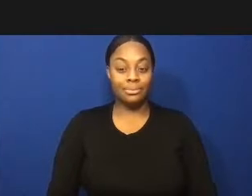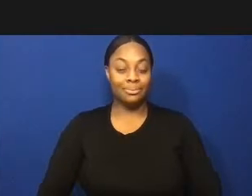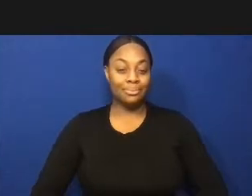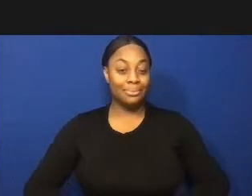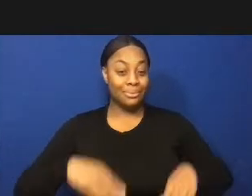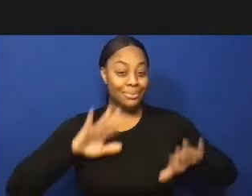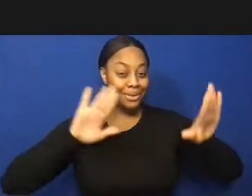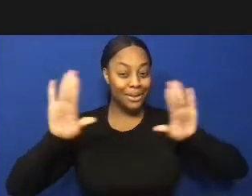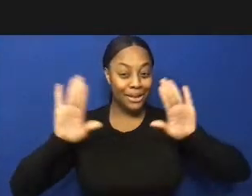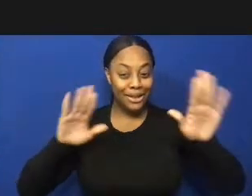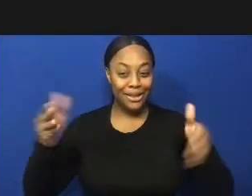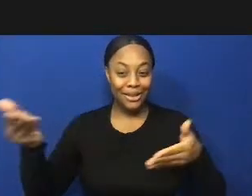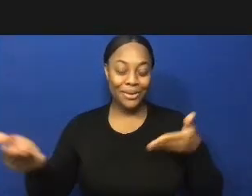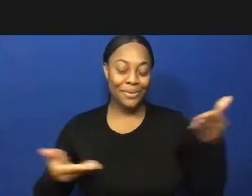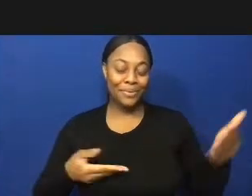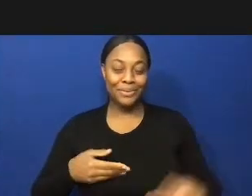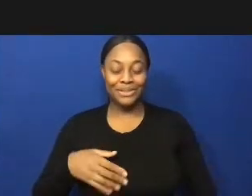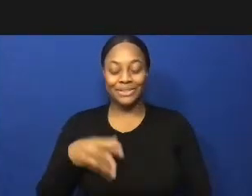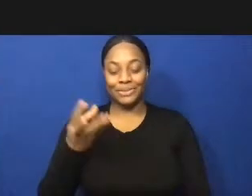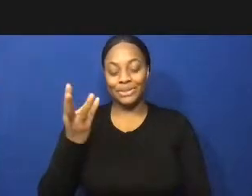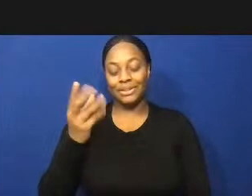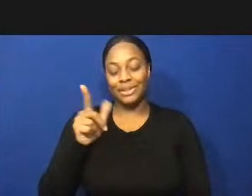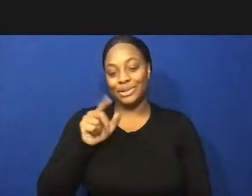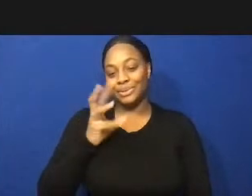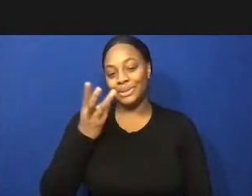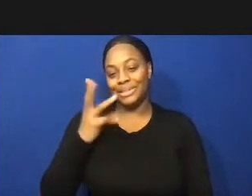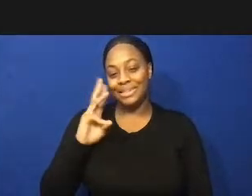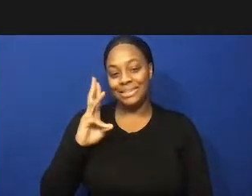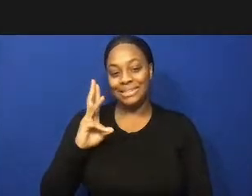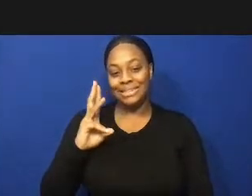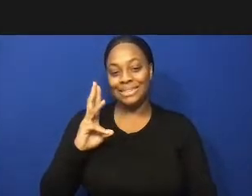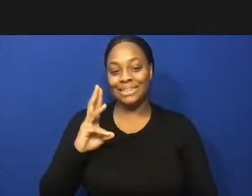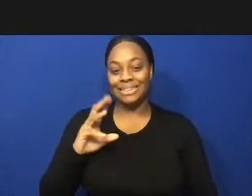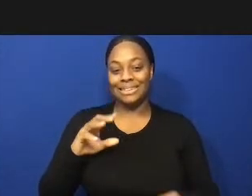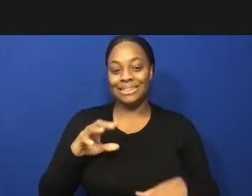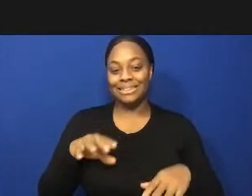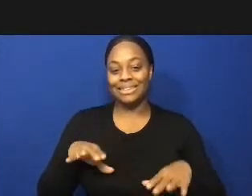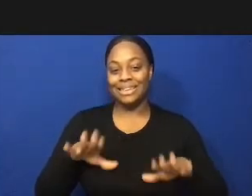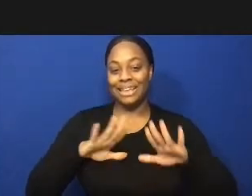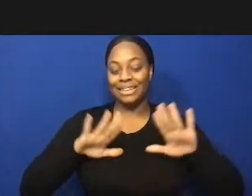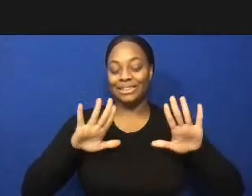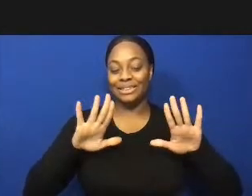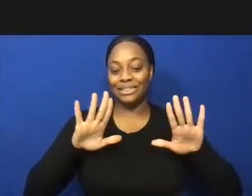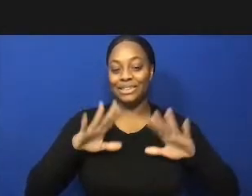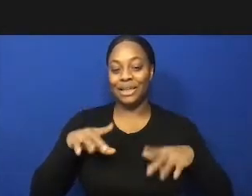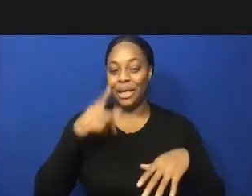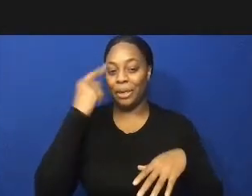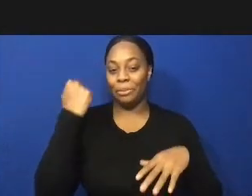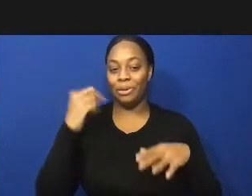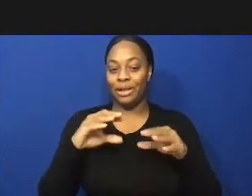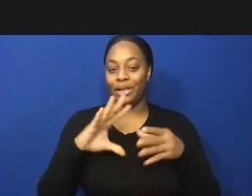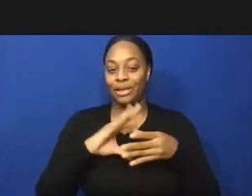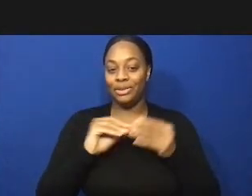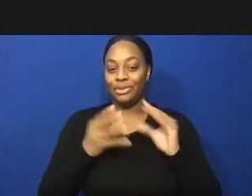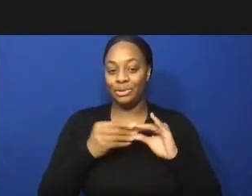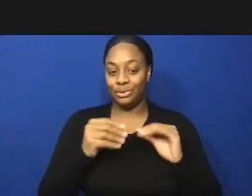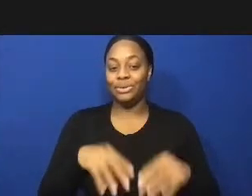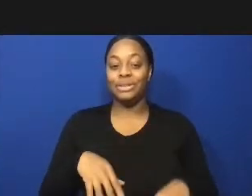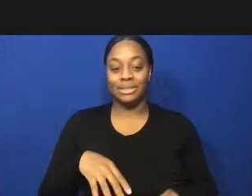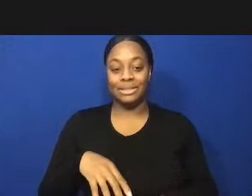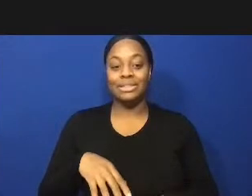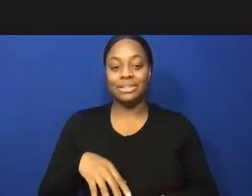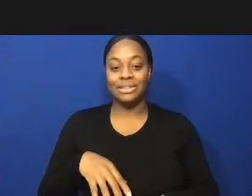Welcome to our 26th episode of Black Dance Stories and our month of stories